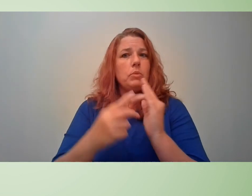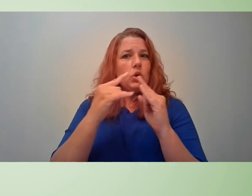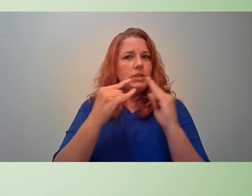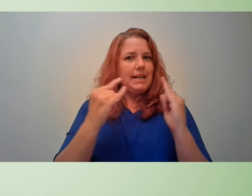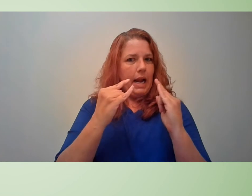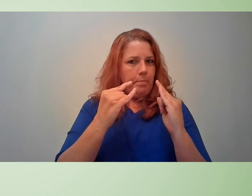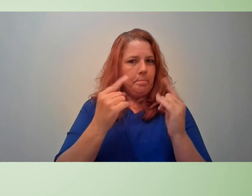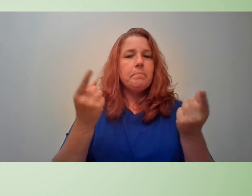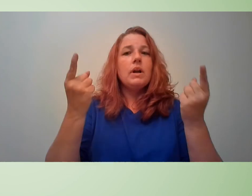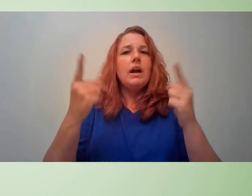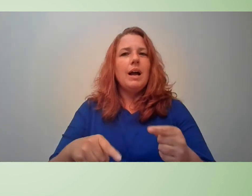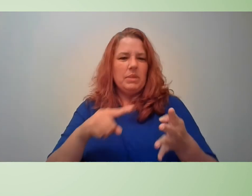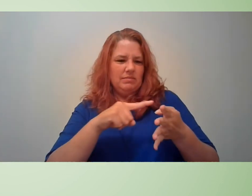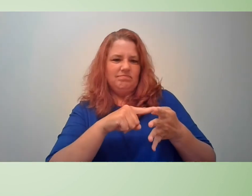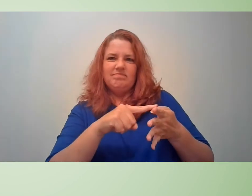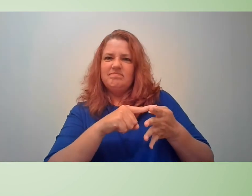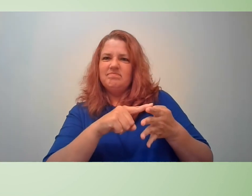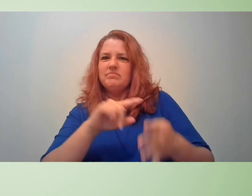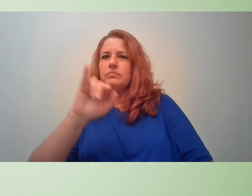and more.